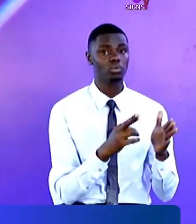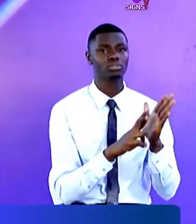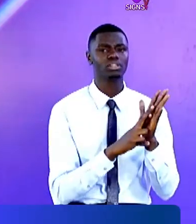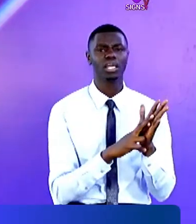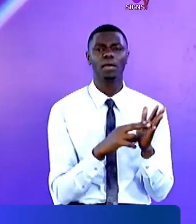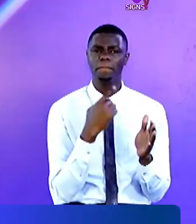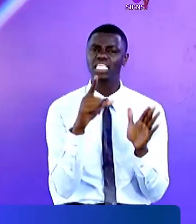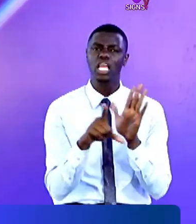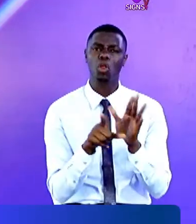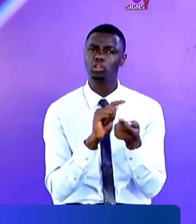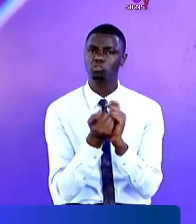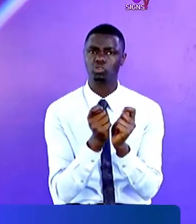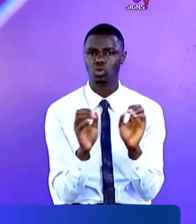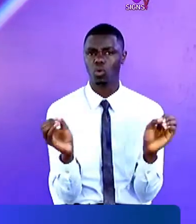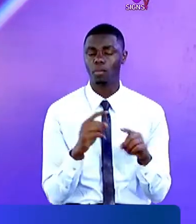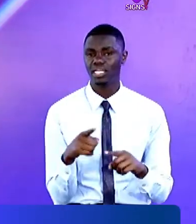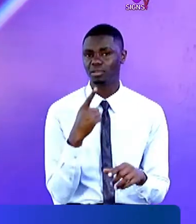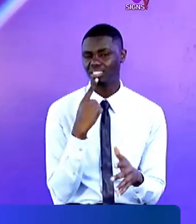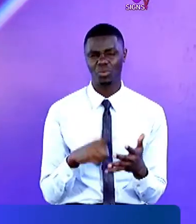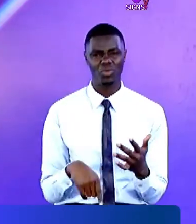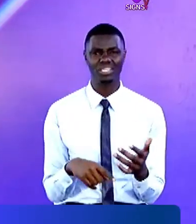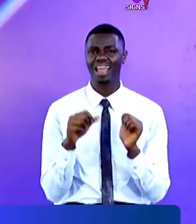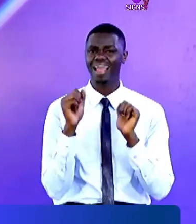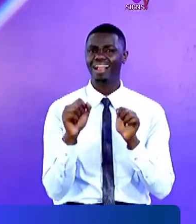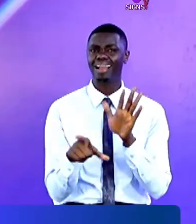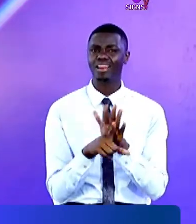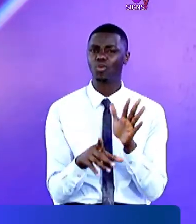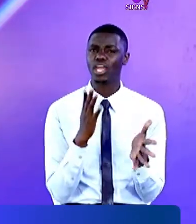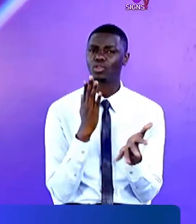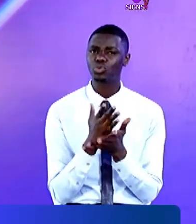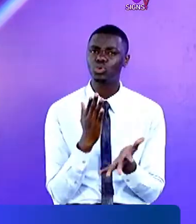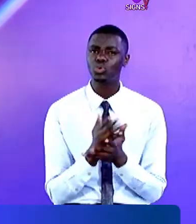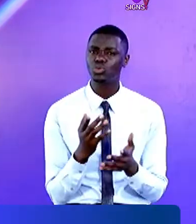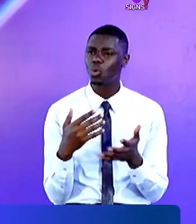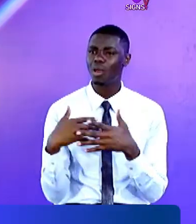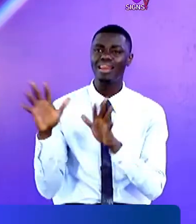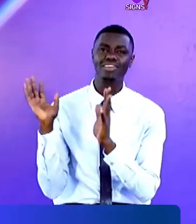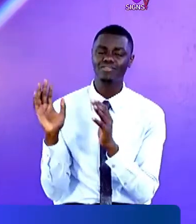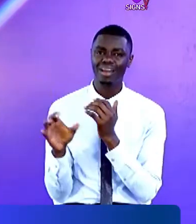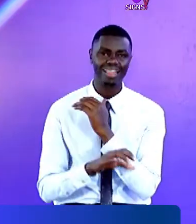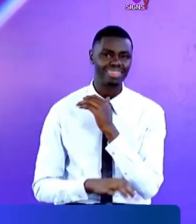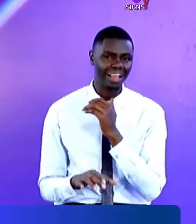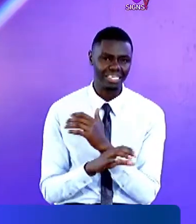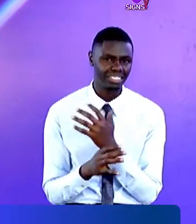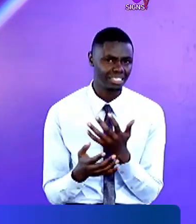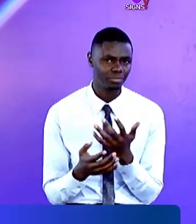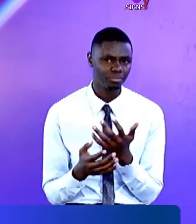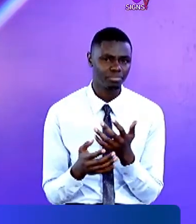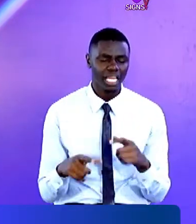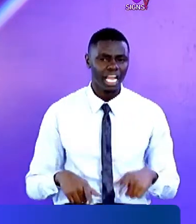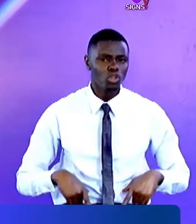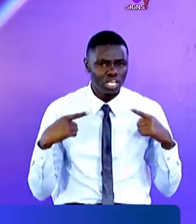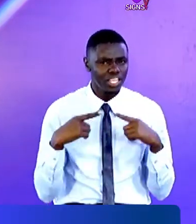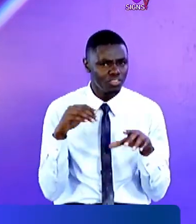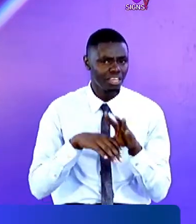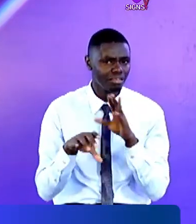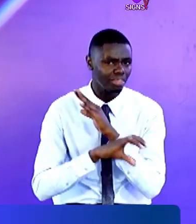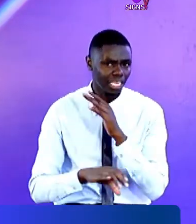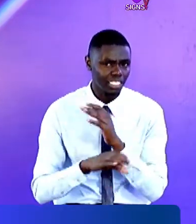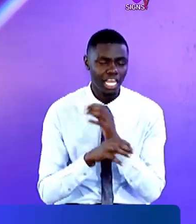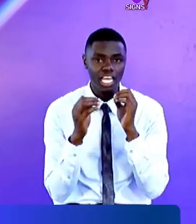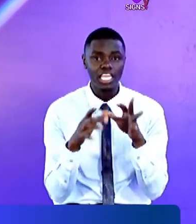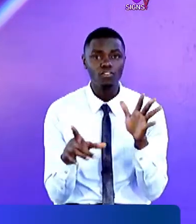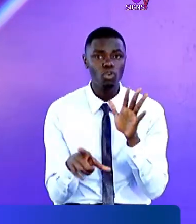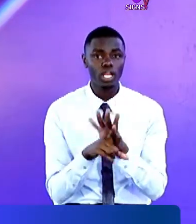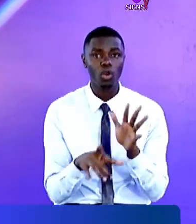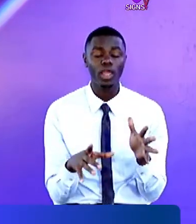change, but I'm looking at myself and saying, can lawyers really lead this country? No, that's a big question. If you're a lawyer and you're allowed to speak